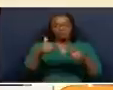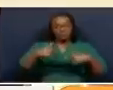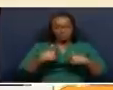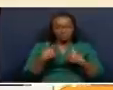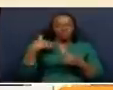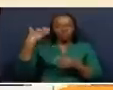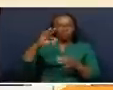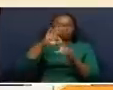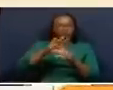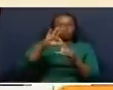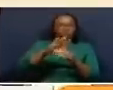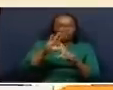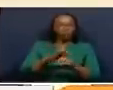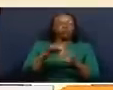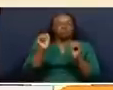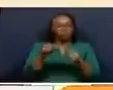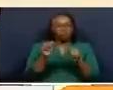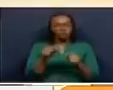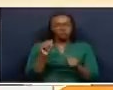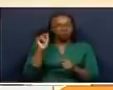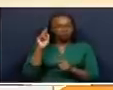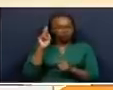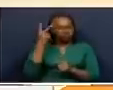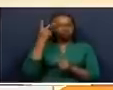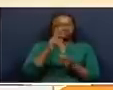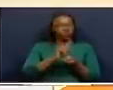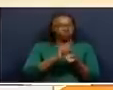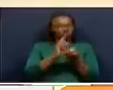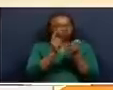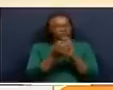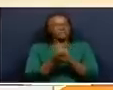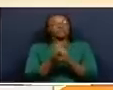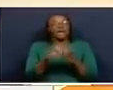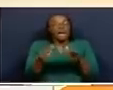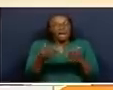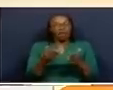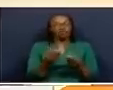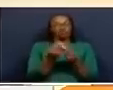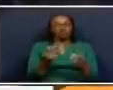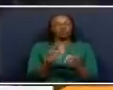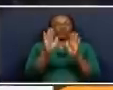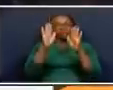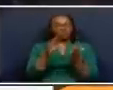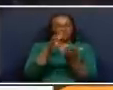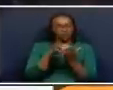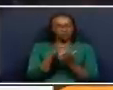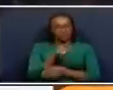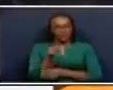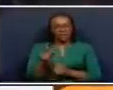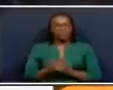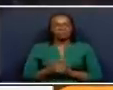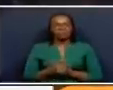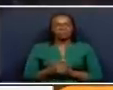voter will be swayed by the manner in which they undertake to deal with those critical issues. Yeah, come on, PLO